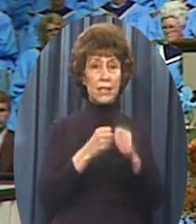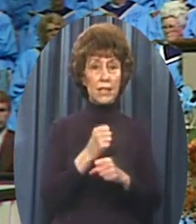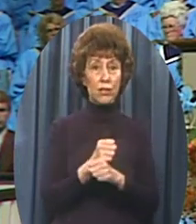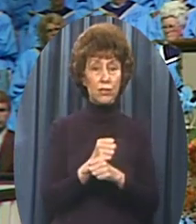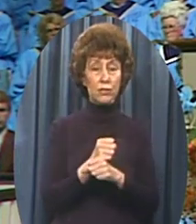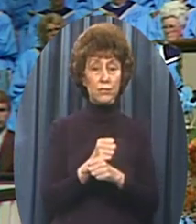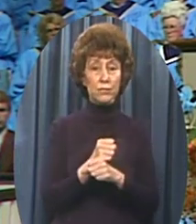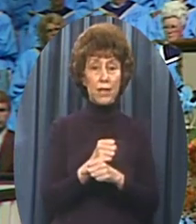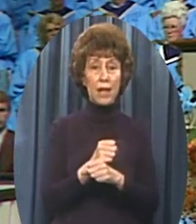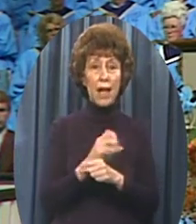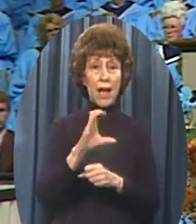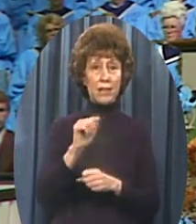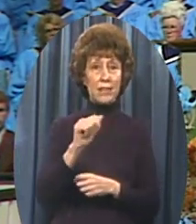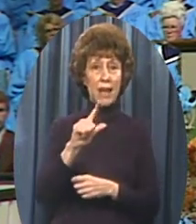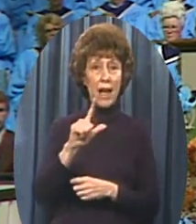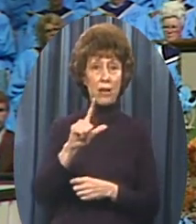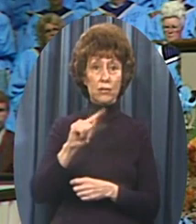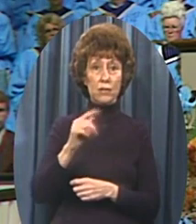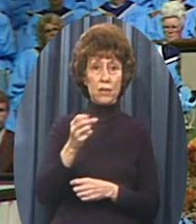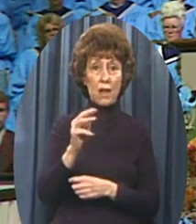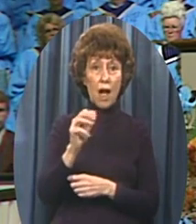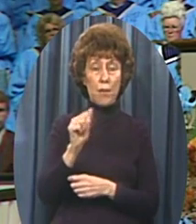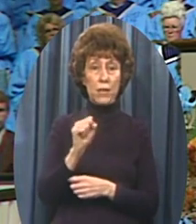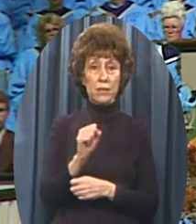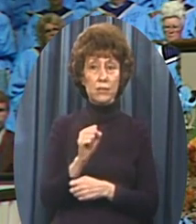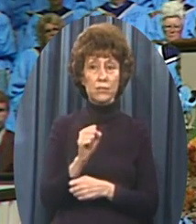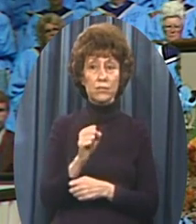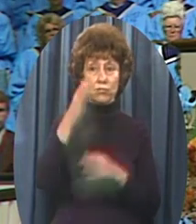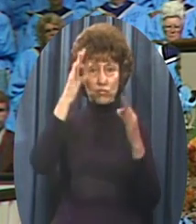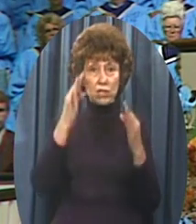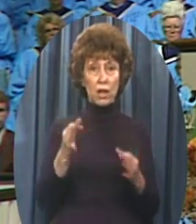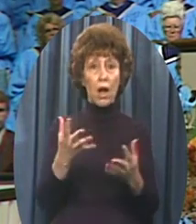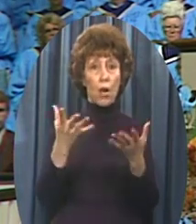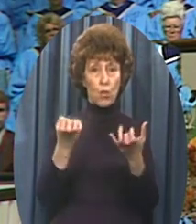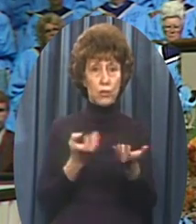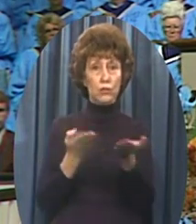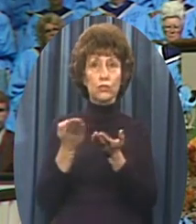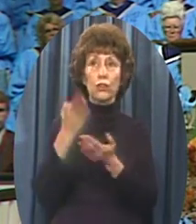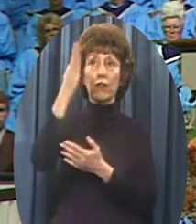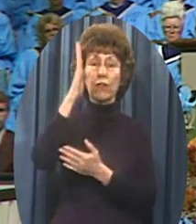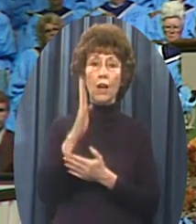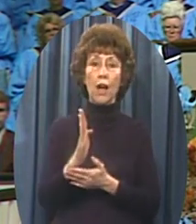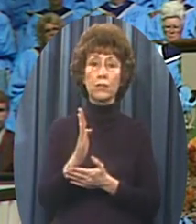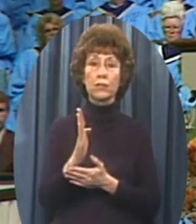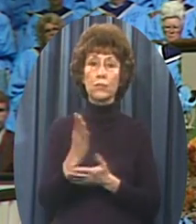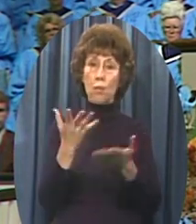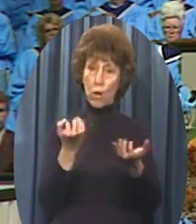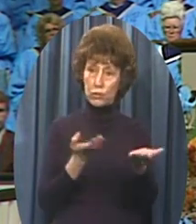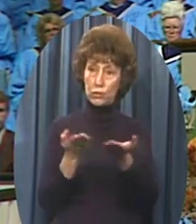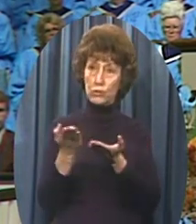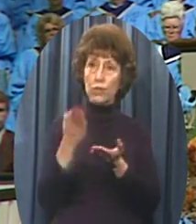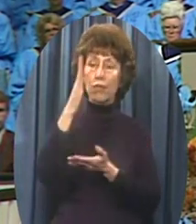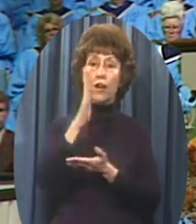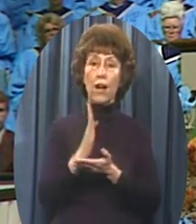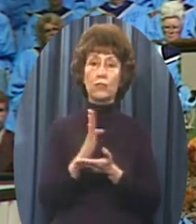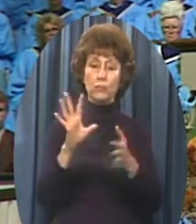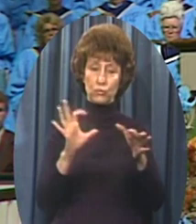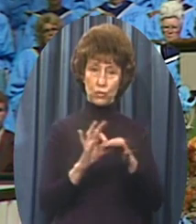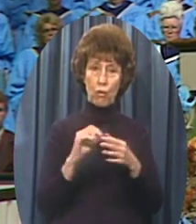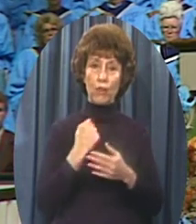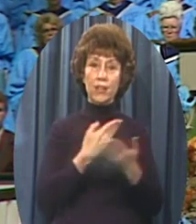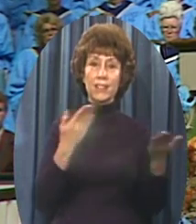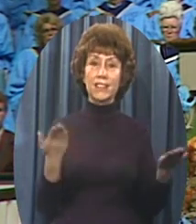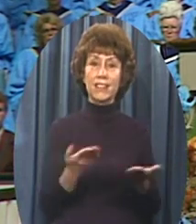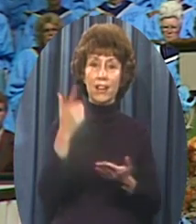of my life, my wife and our children, serving God and using my talent for the Lord. So he joined us here in Lynchburg, Virginia.